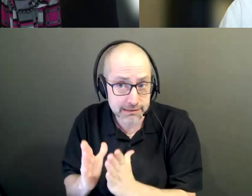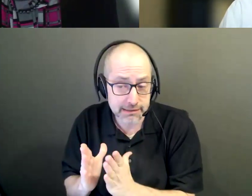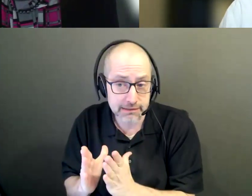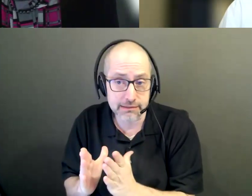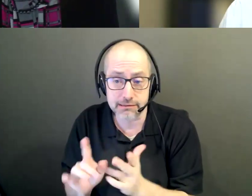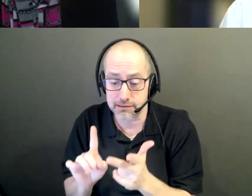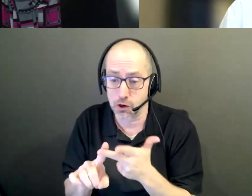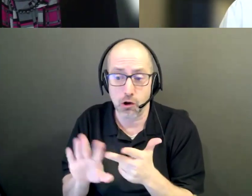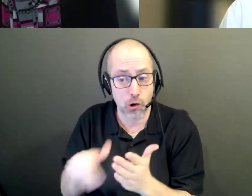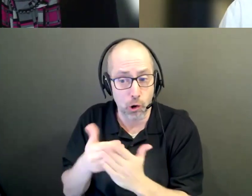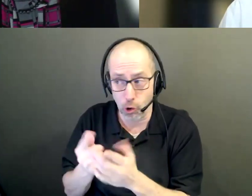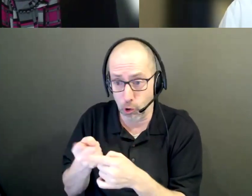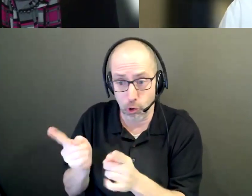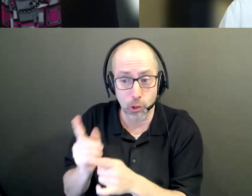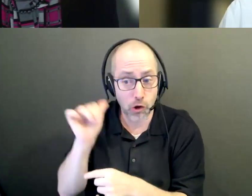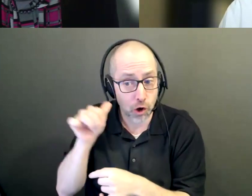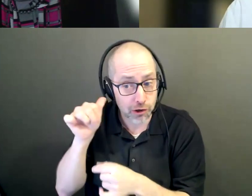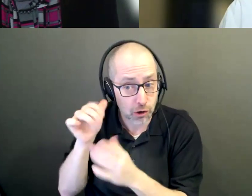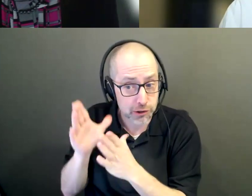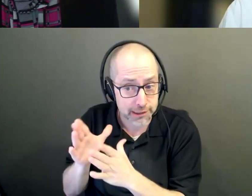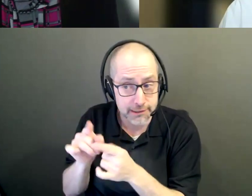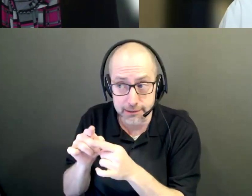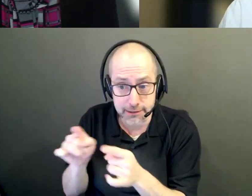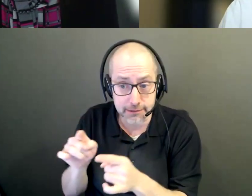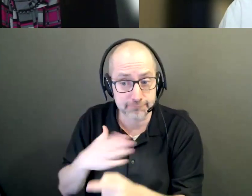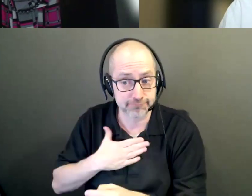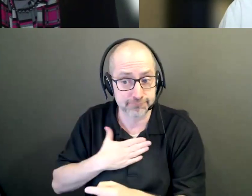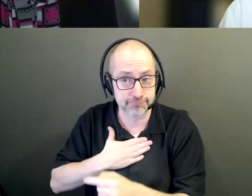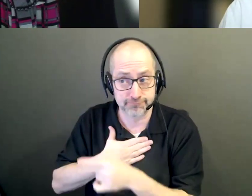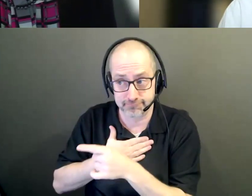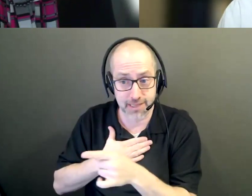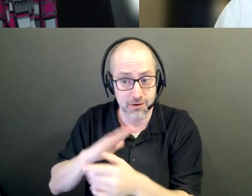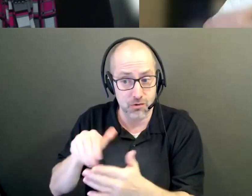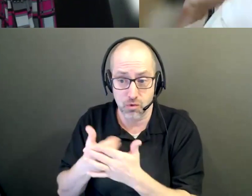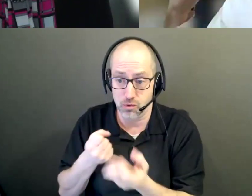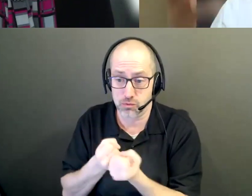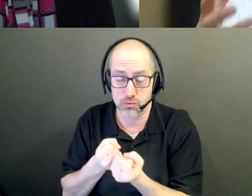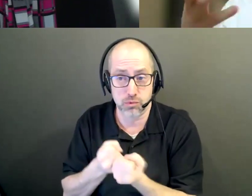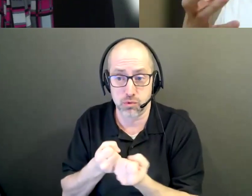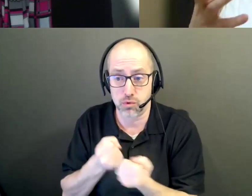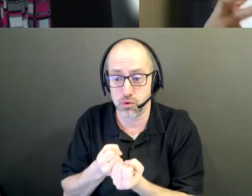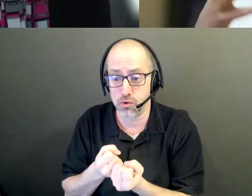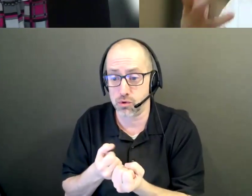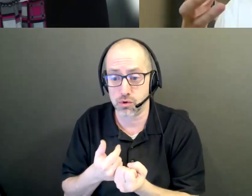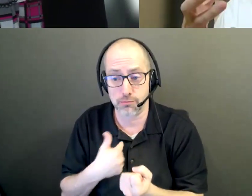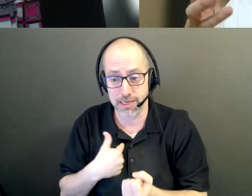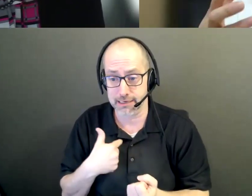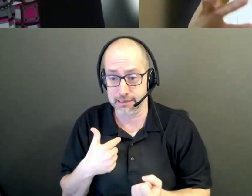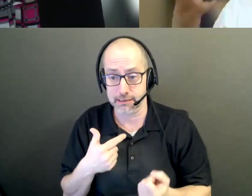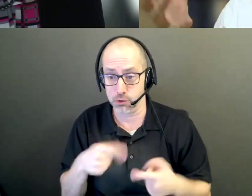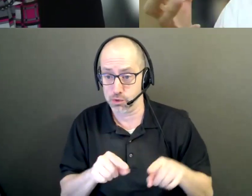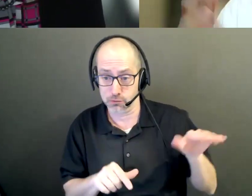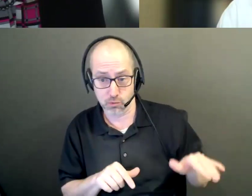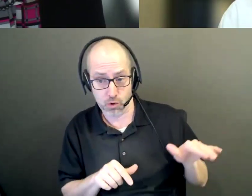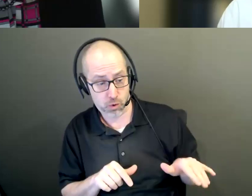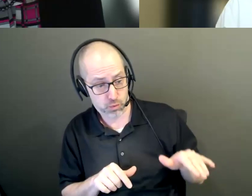my audiologists. They all supported me in my growth as a childhood